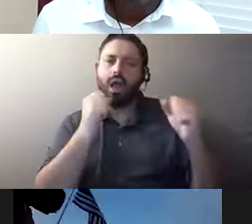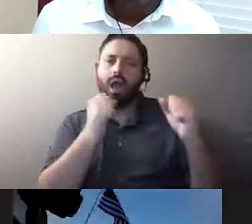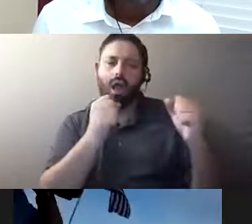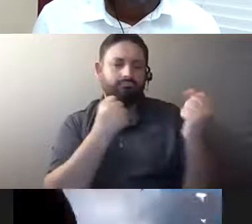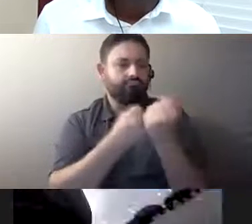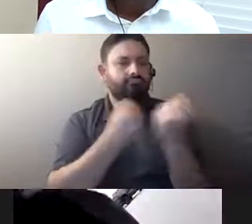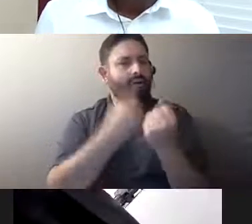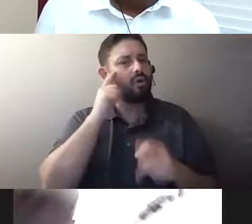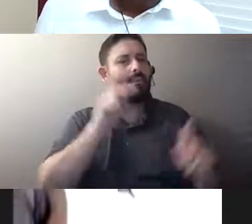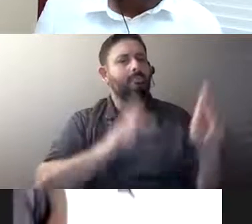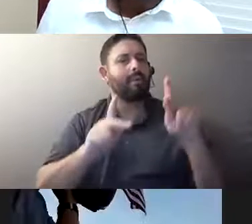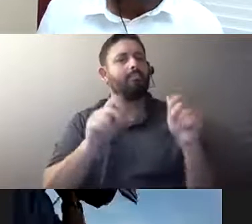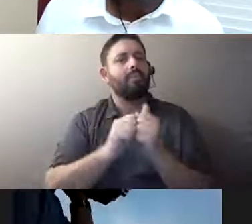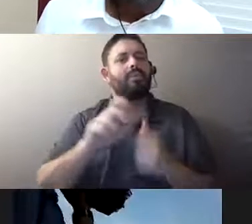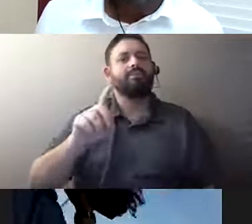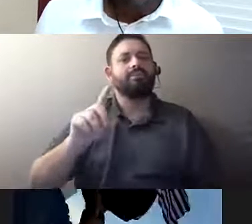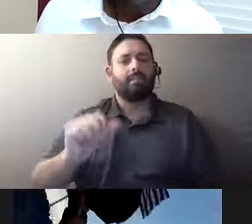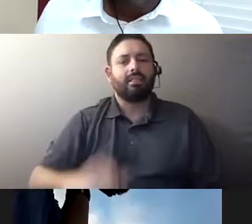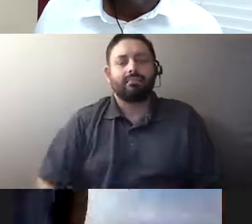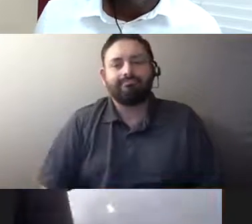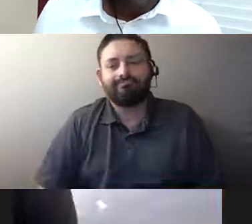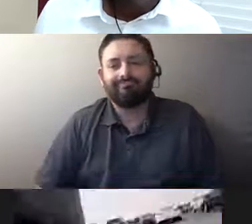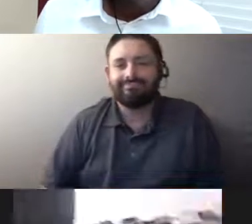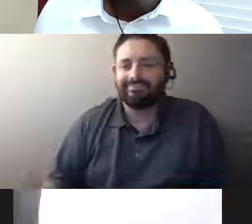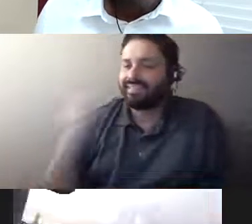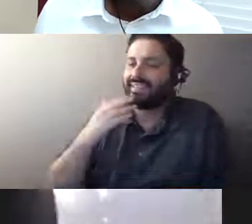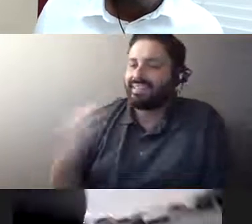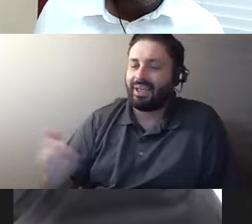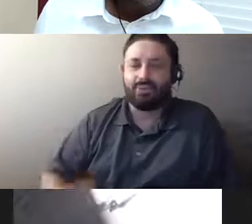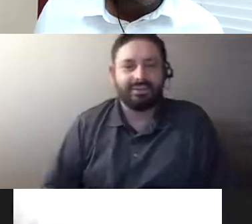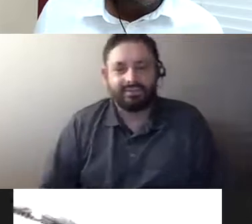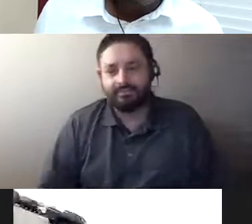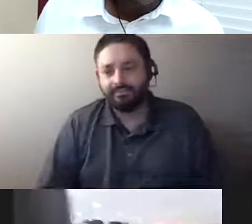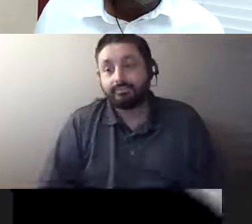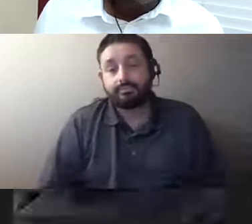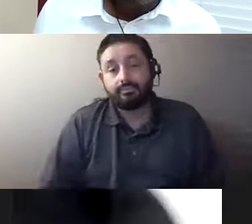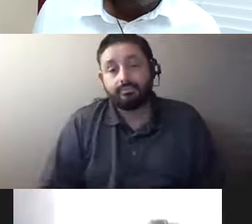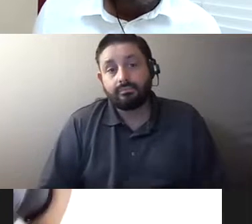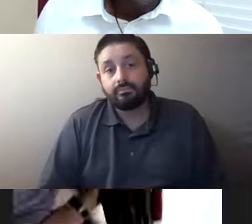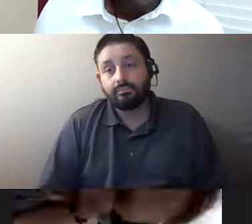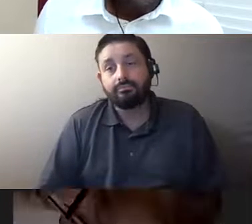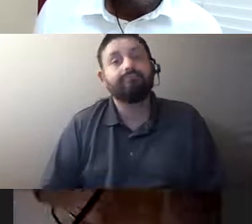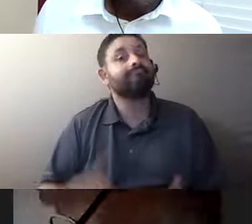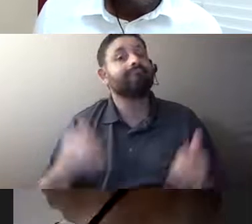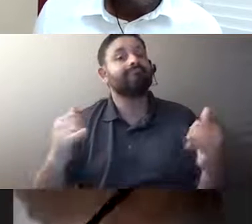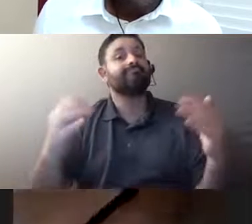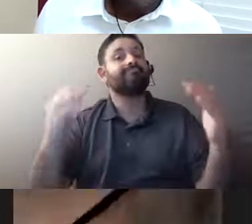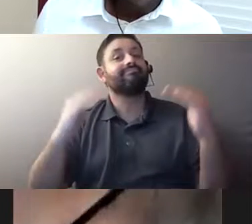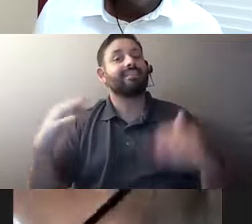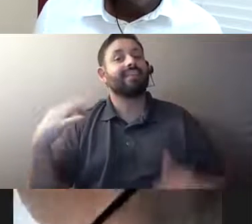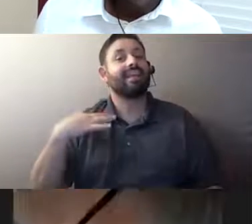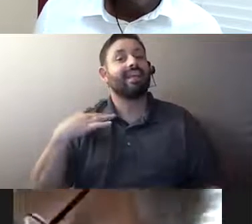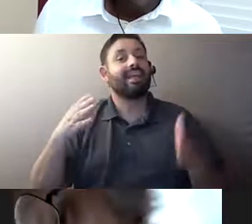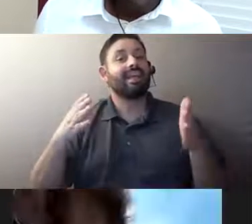with disabilities do. Thank you. And the next candidate on this